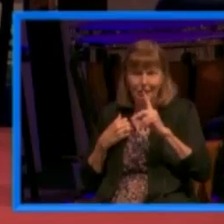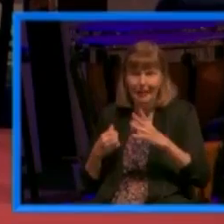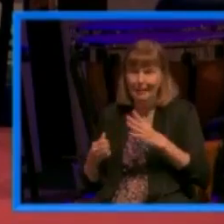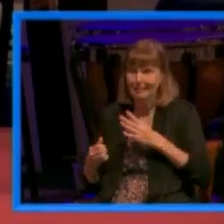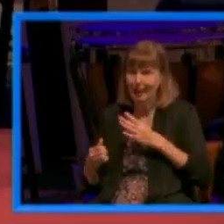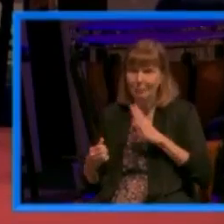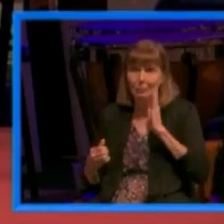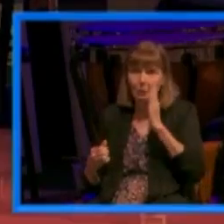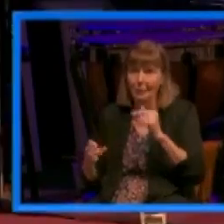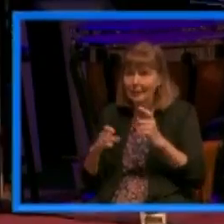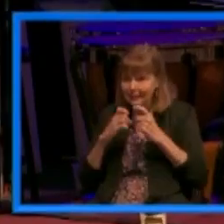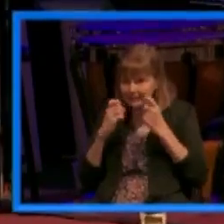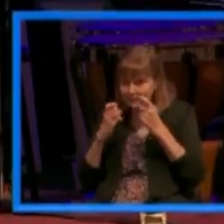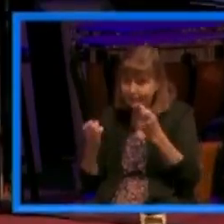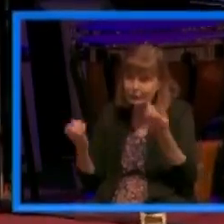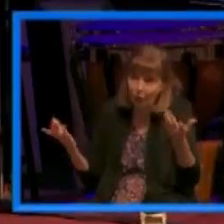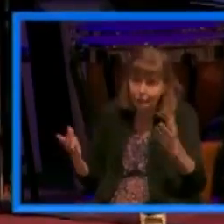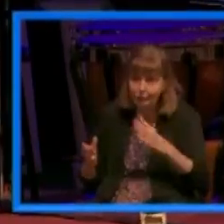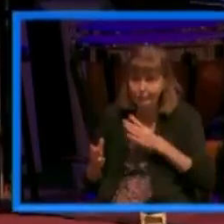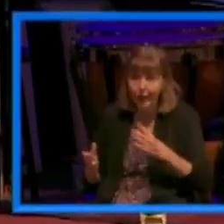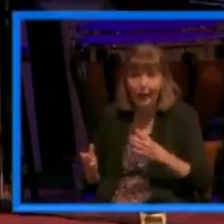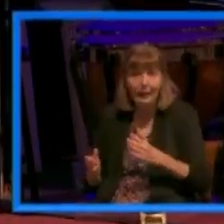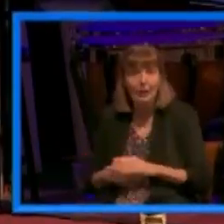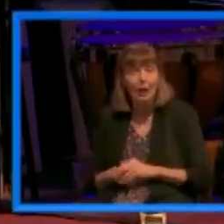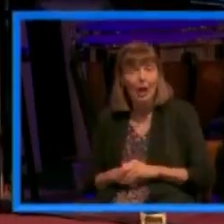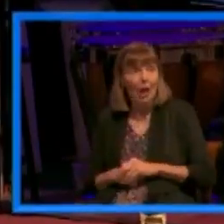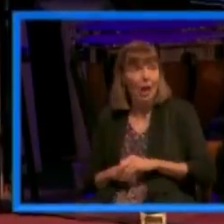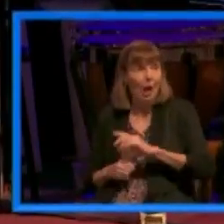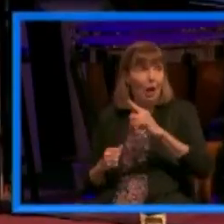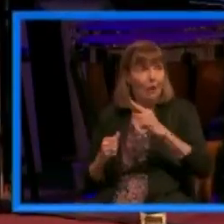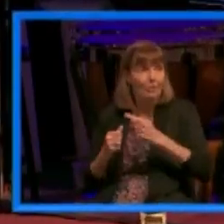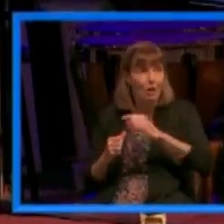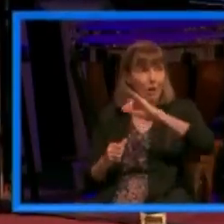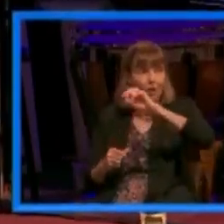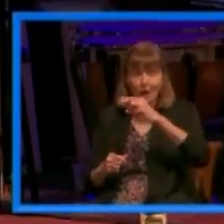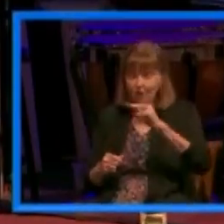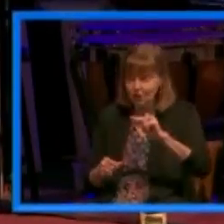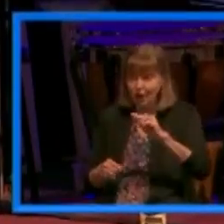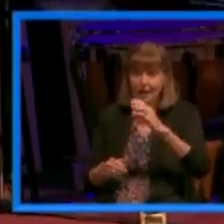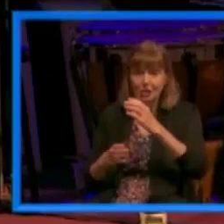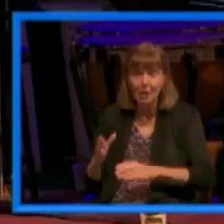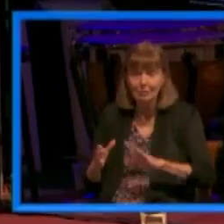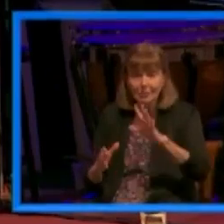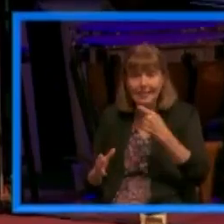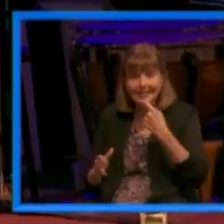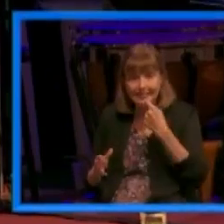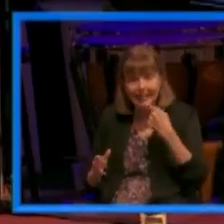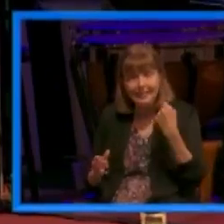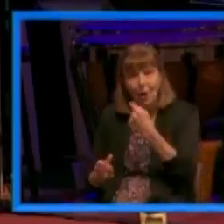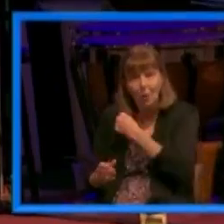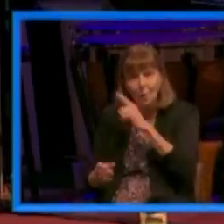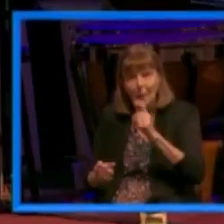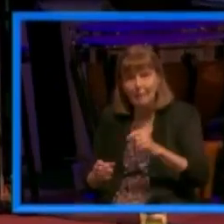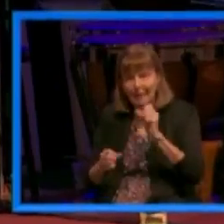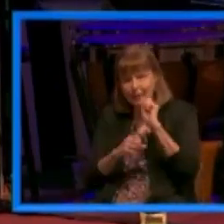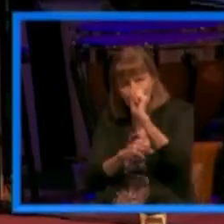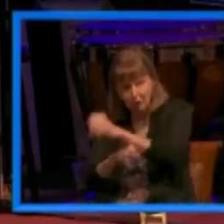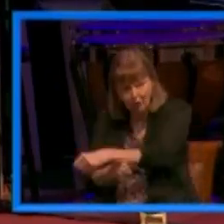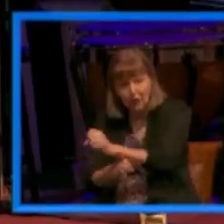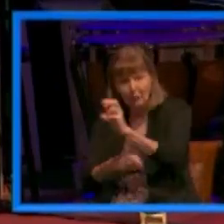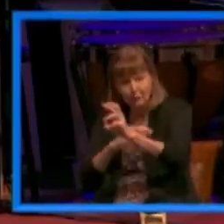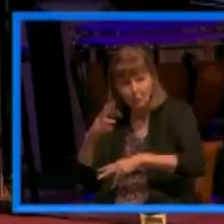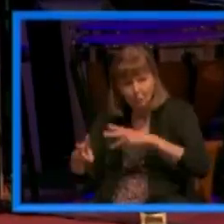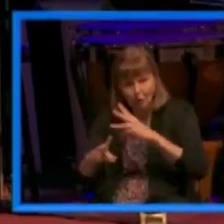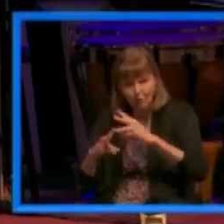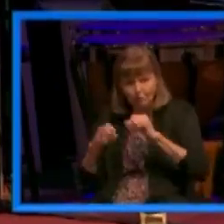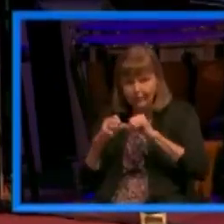5 that we are to overcome sin. That because we are in God, we have overcome the world, we have victory. We shouldn't be living in sin. And